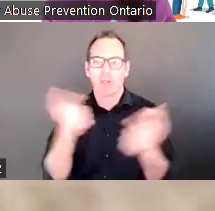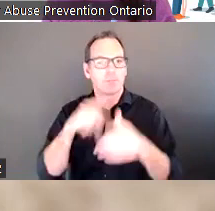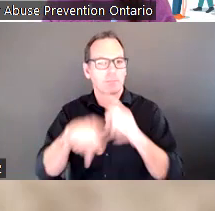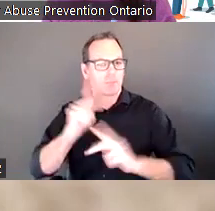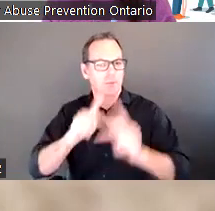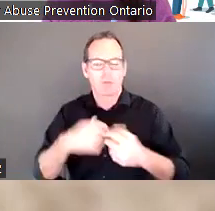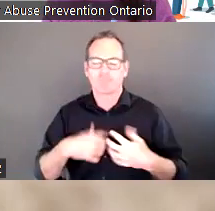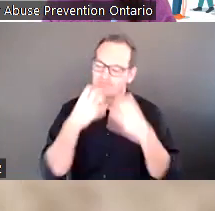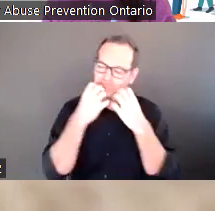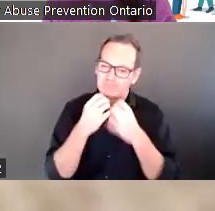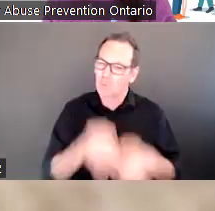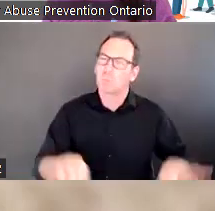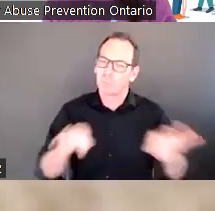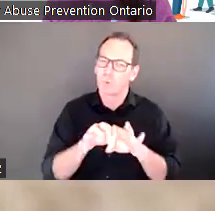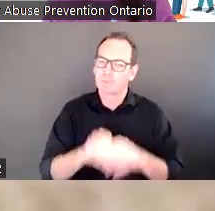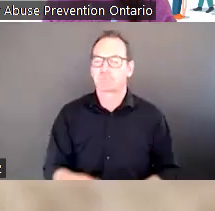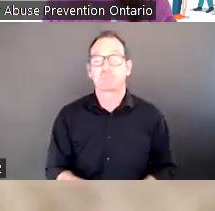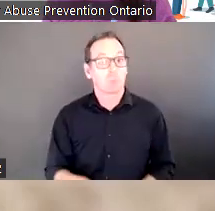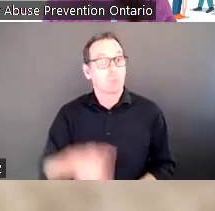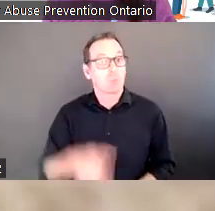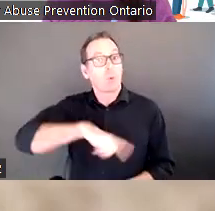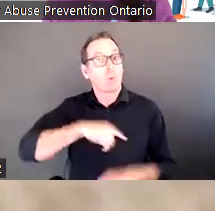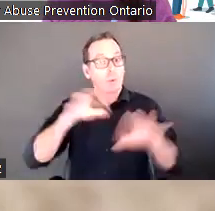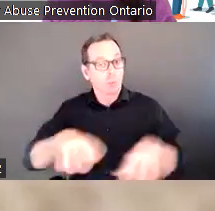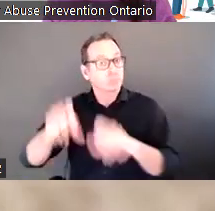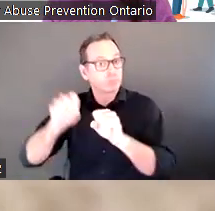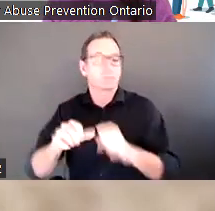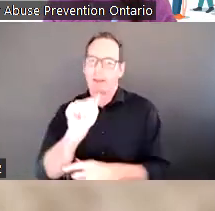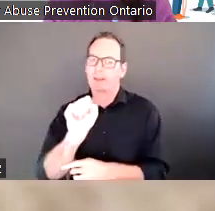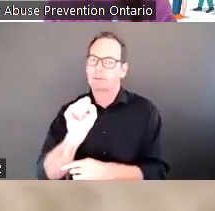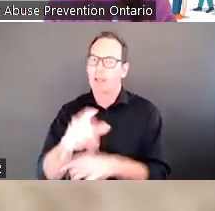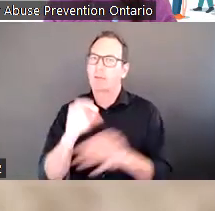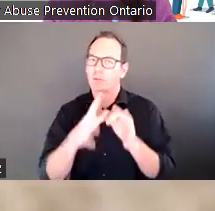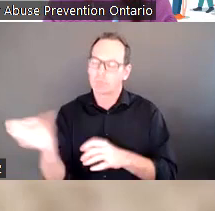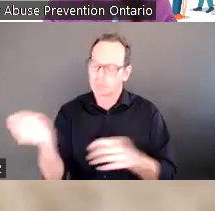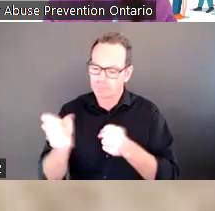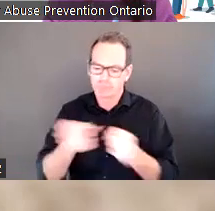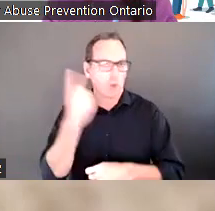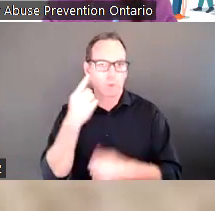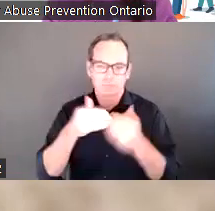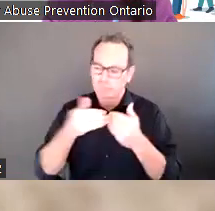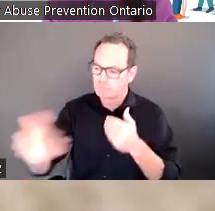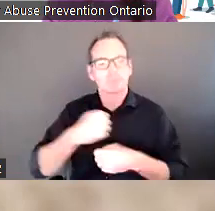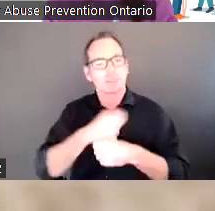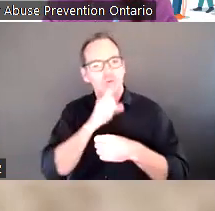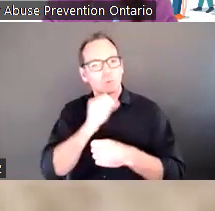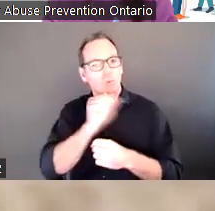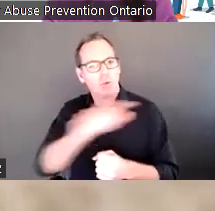we continue to host our events with ASL support to make sure that everyone gets this important education